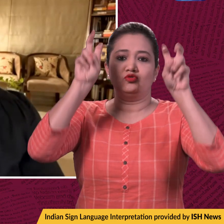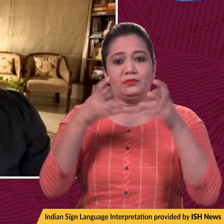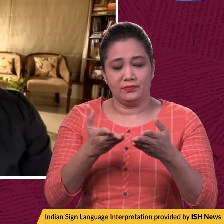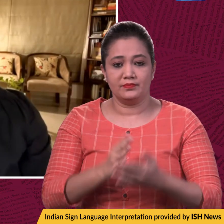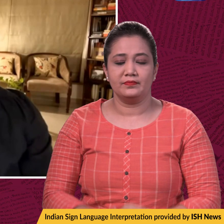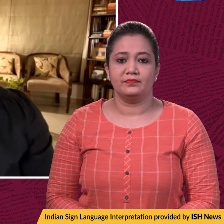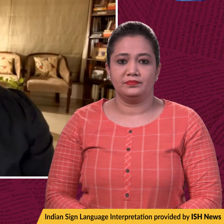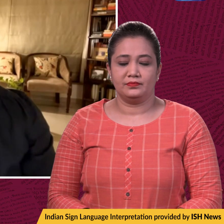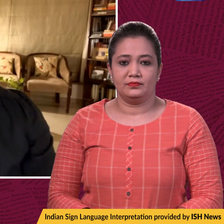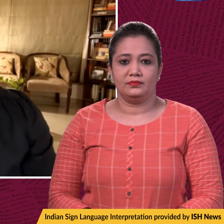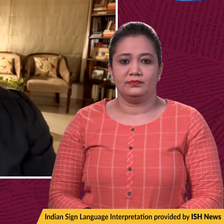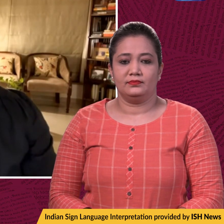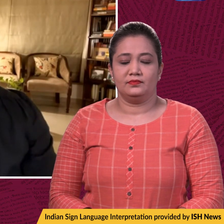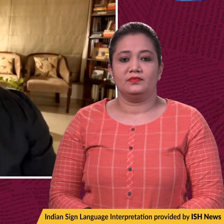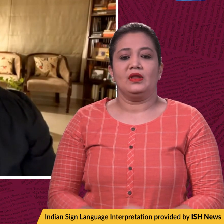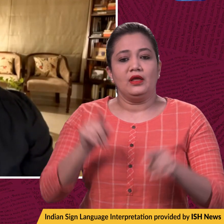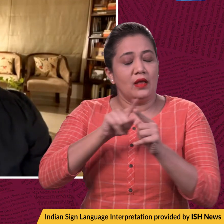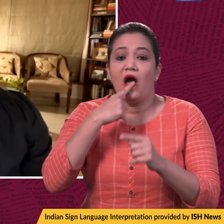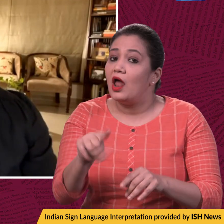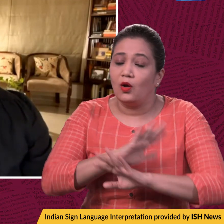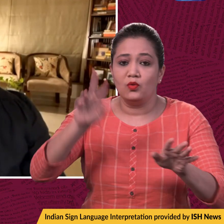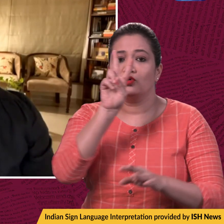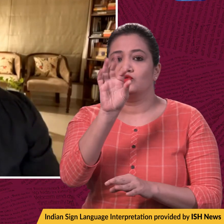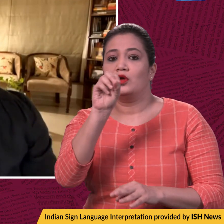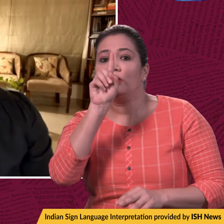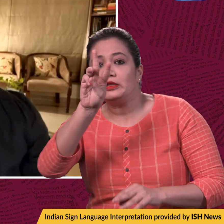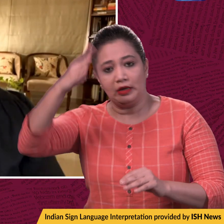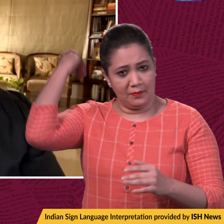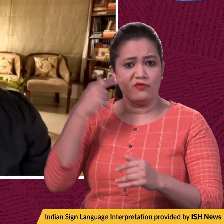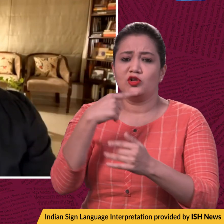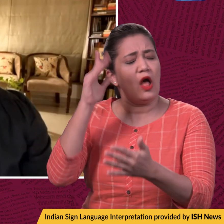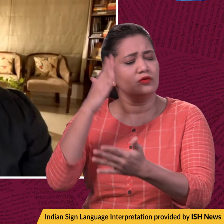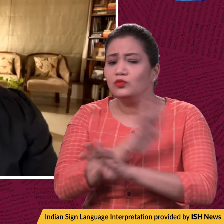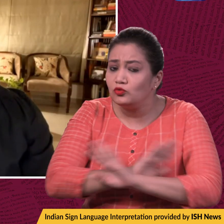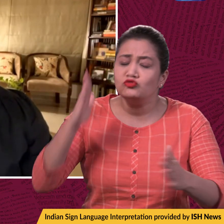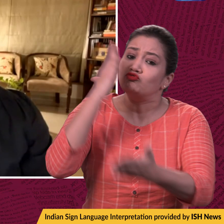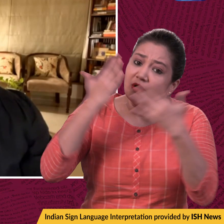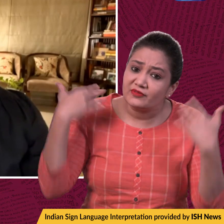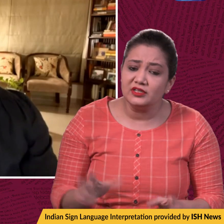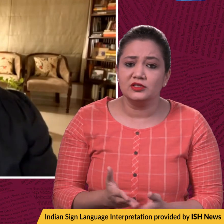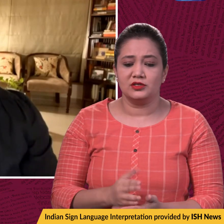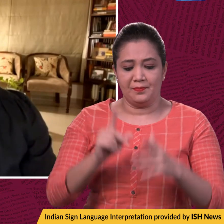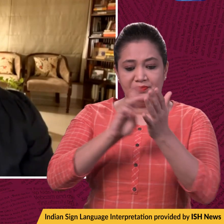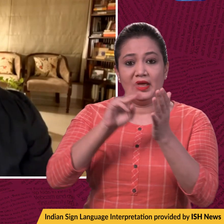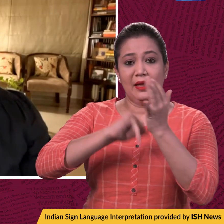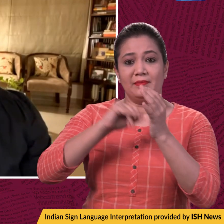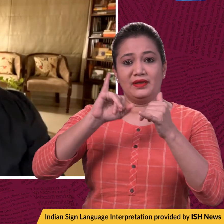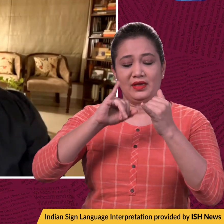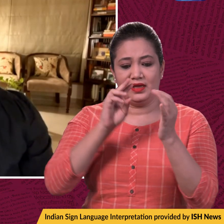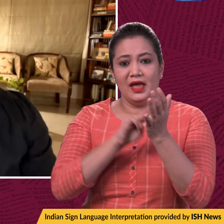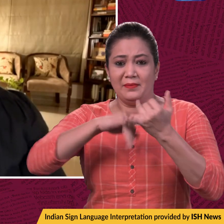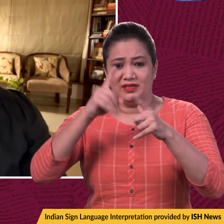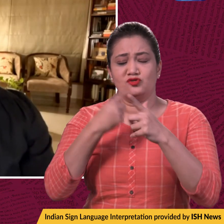latrine. And it was prohibited back in 2013. The Ministry of Social Justice and